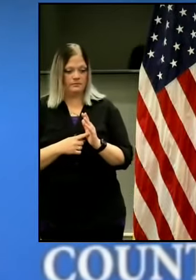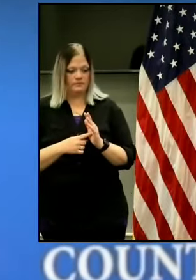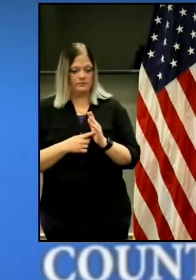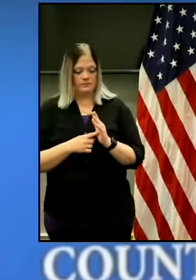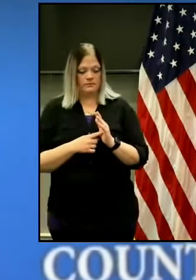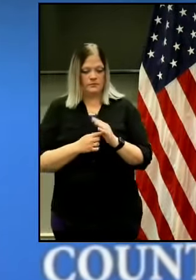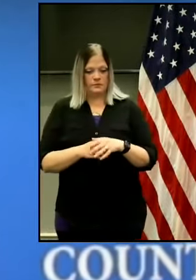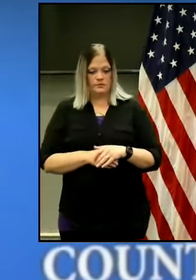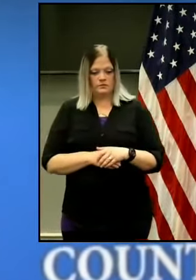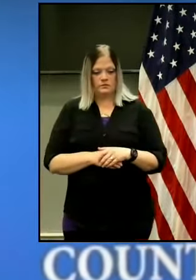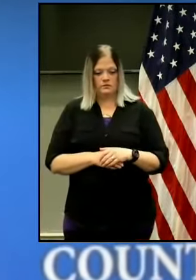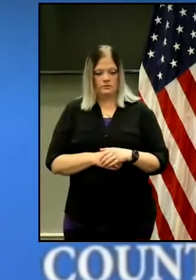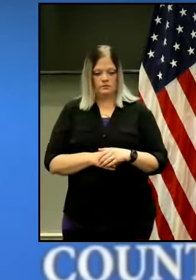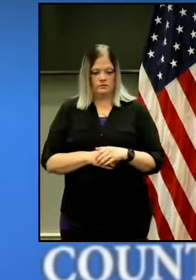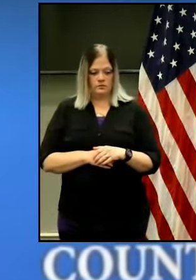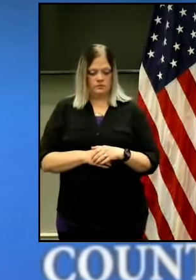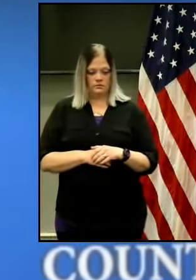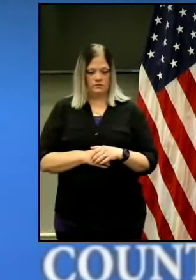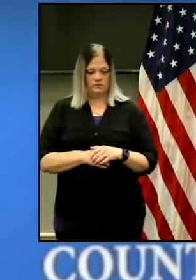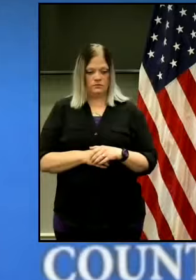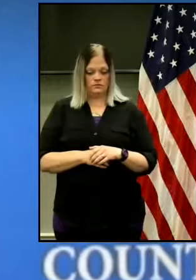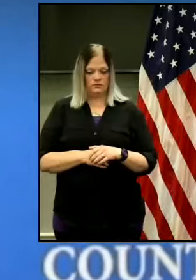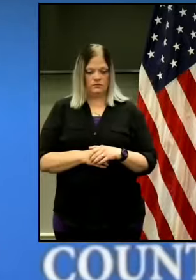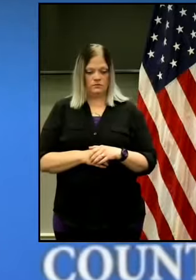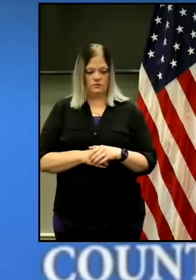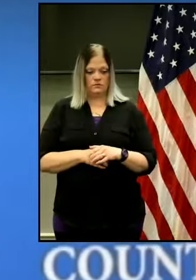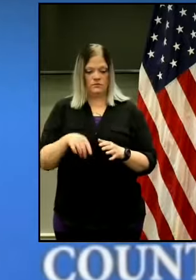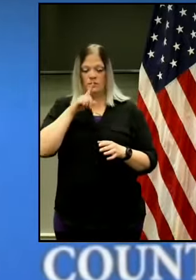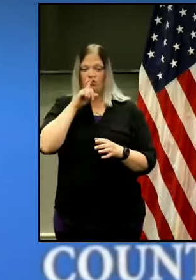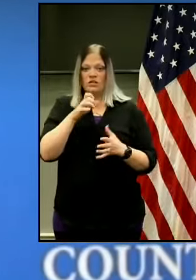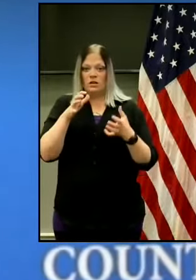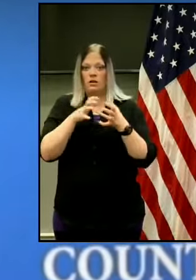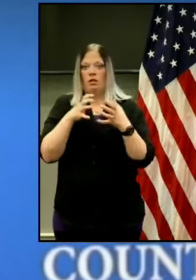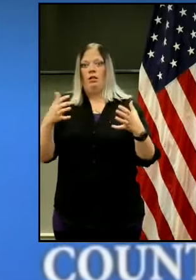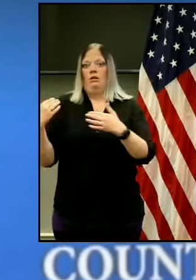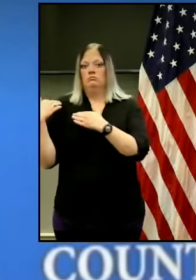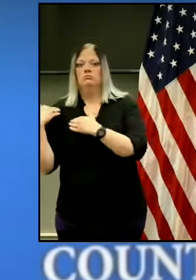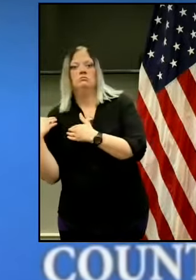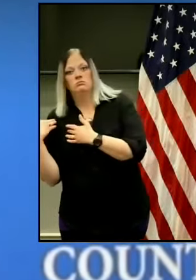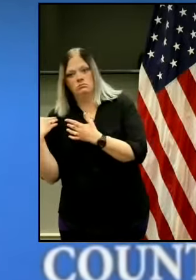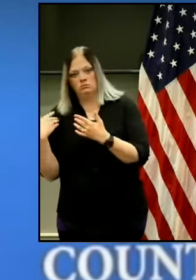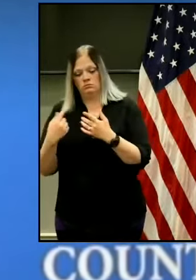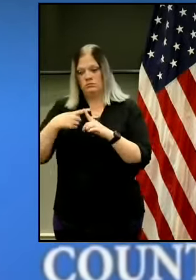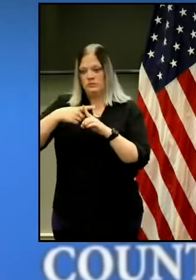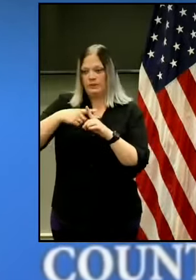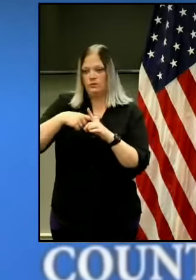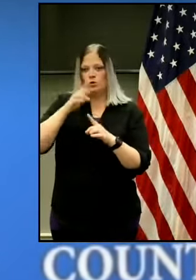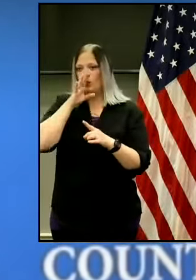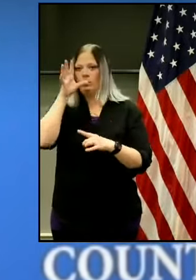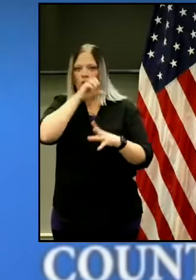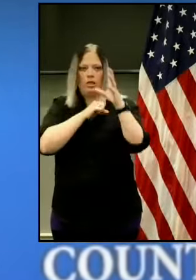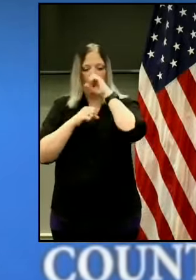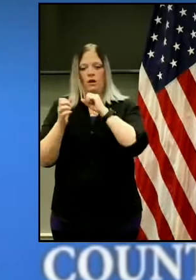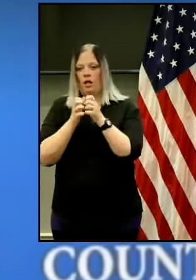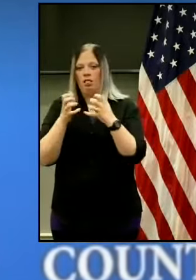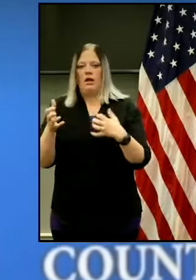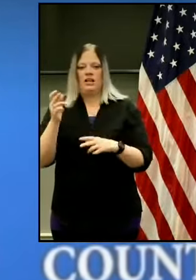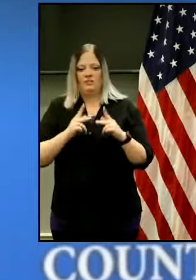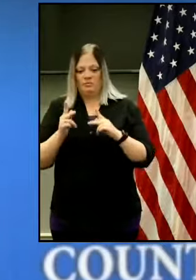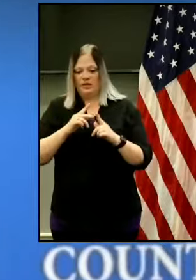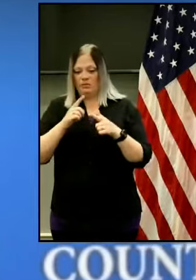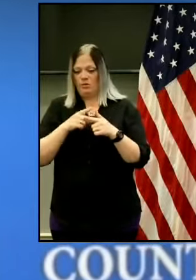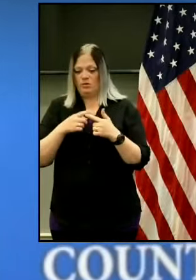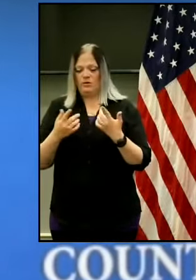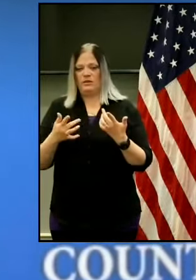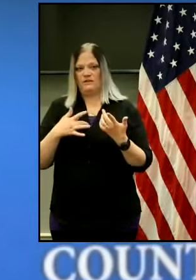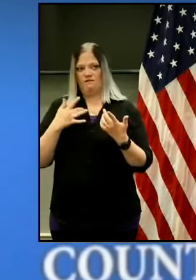it would be really bogged down to take everybody's temperature, and we would miss a lot of people, and I think render a false sense